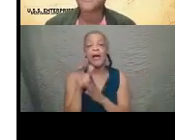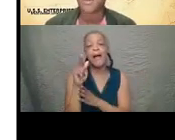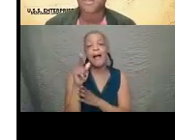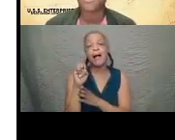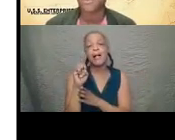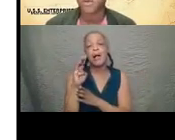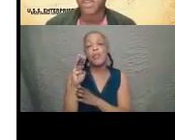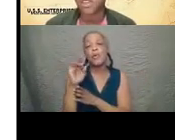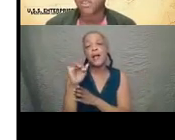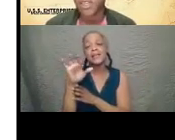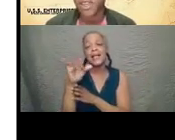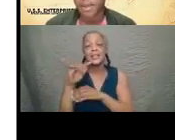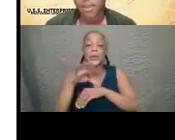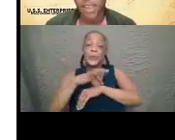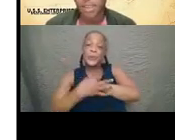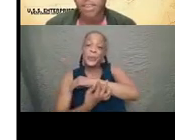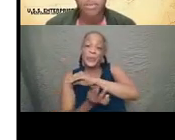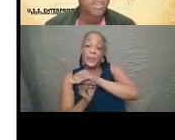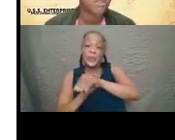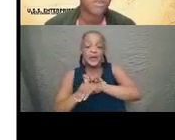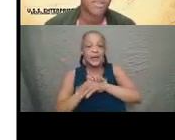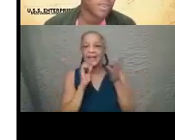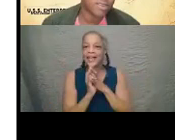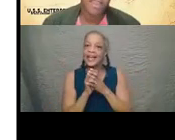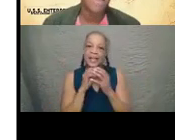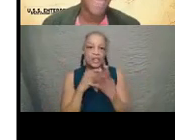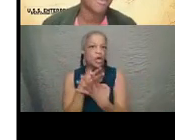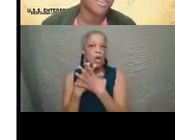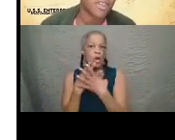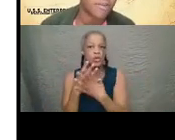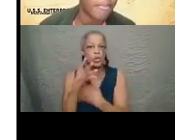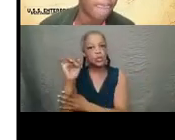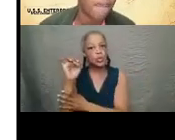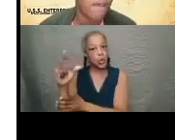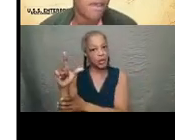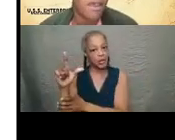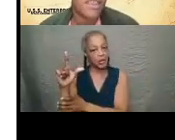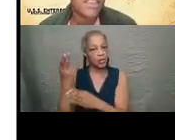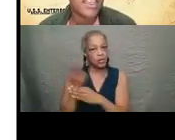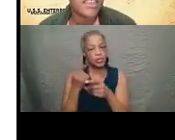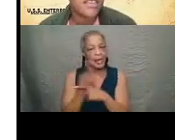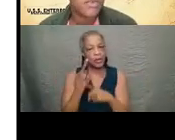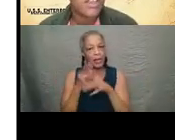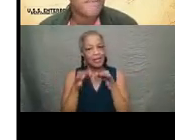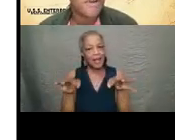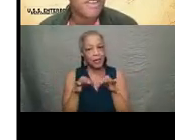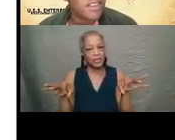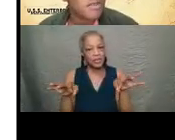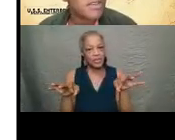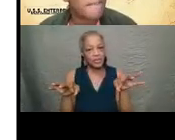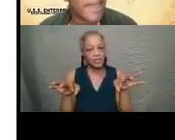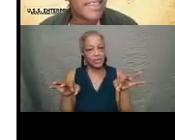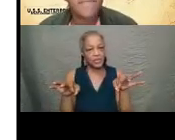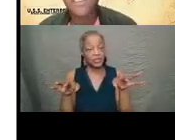It is a carceral tool, and it should be named as that, simply just for the sake of accuracy. And then again, it's really important